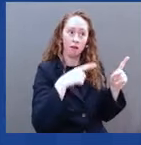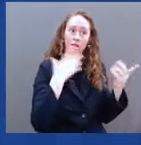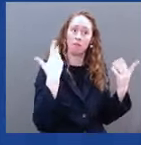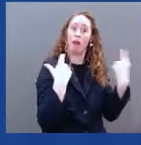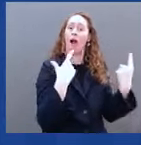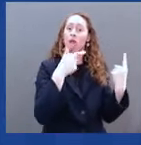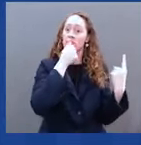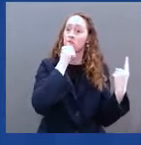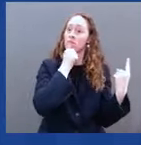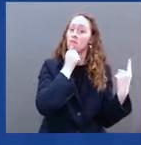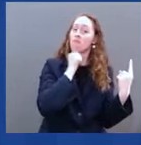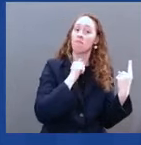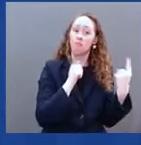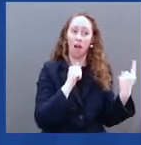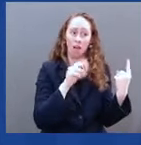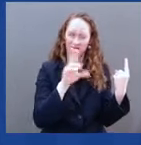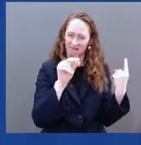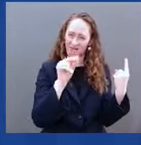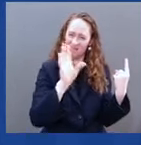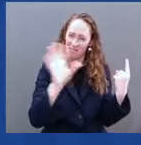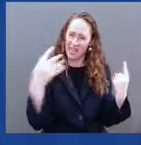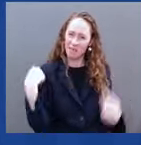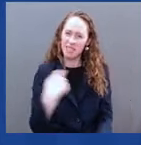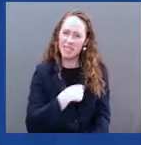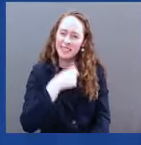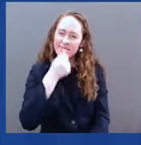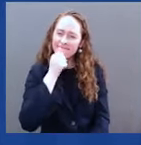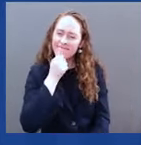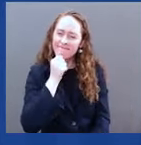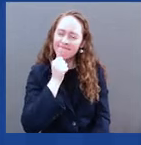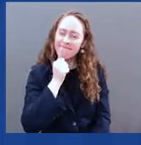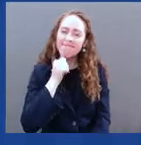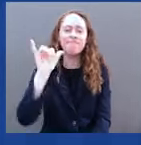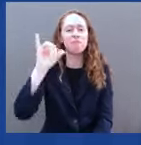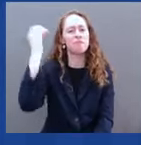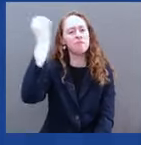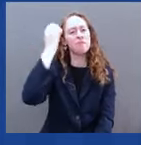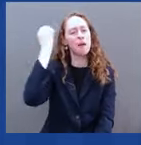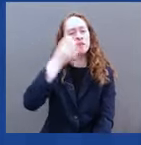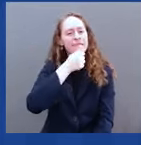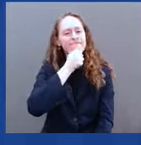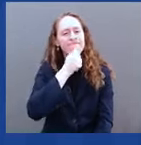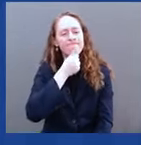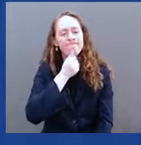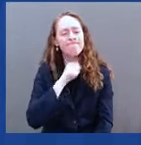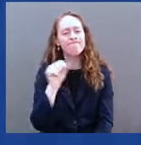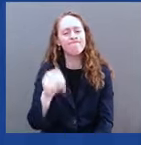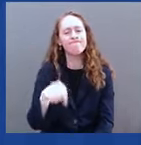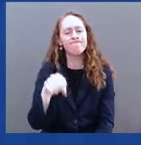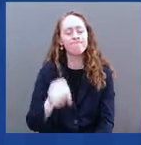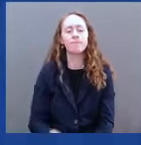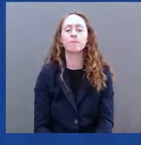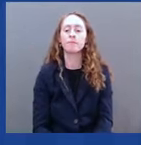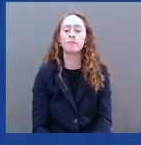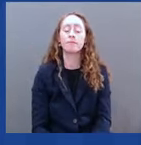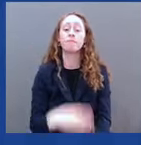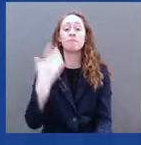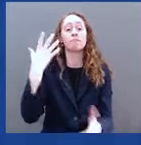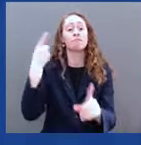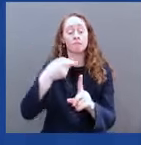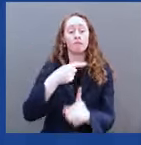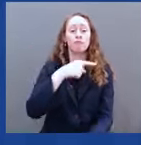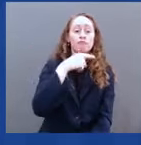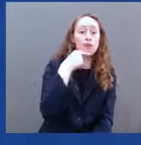well. And because both Russia and Ukraine have been the breadbasket of Europe in terms of wheat,